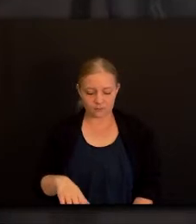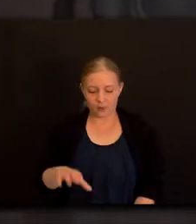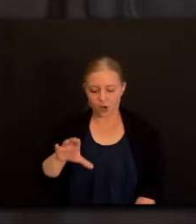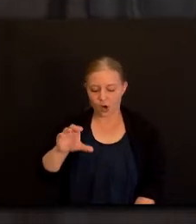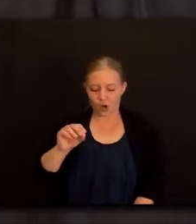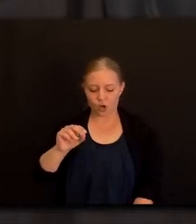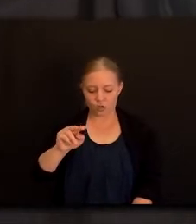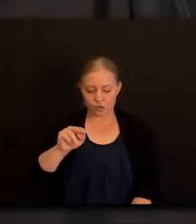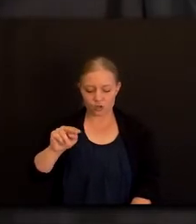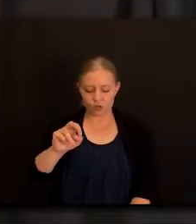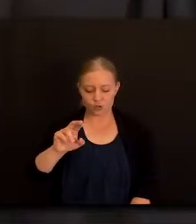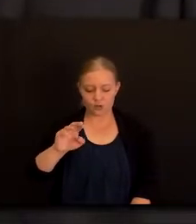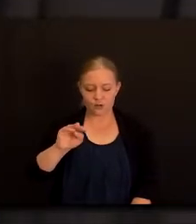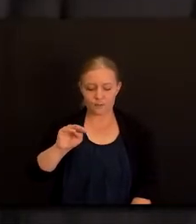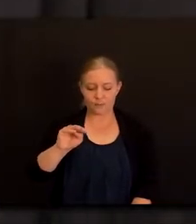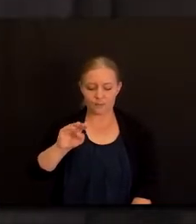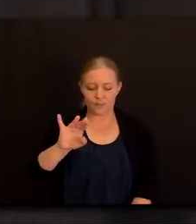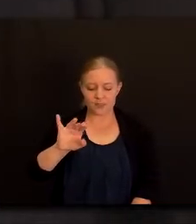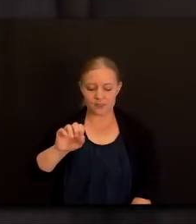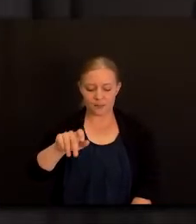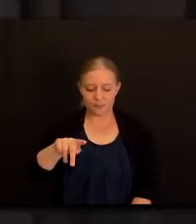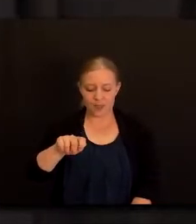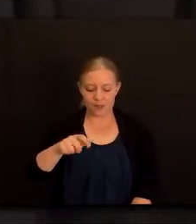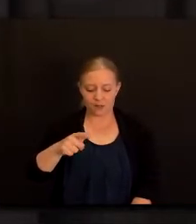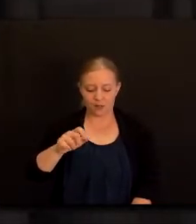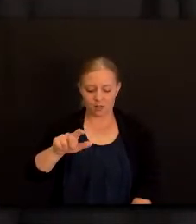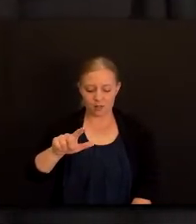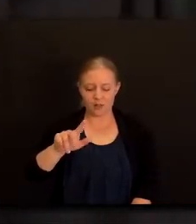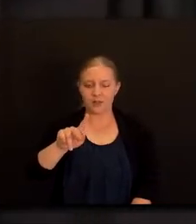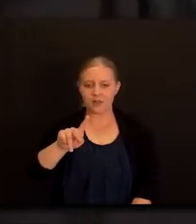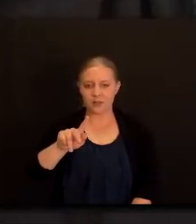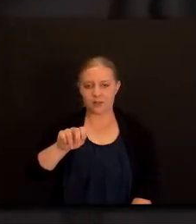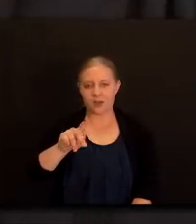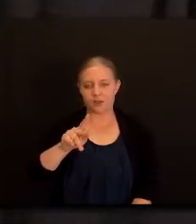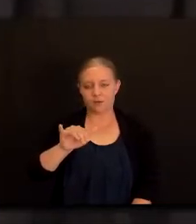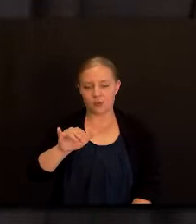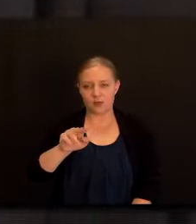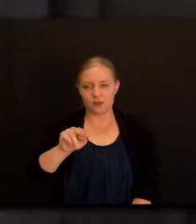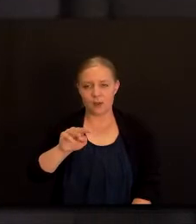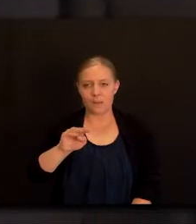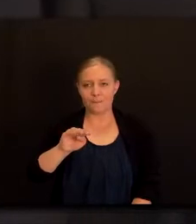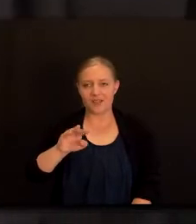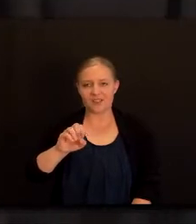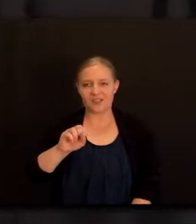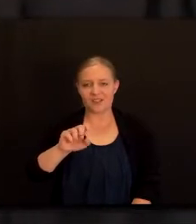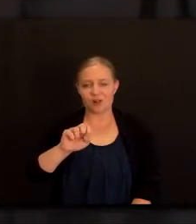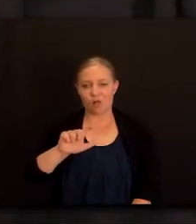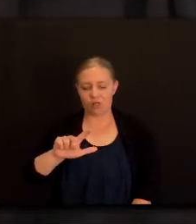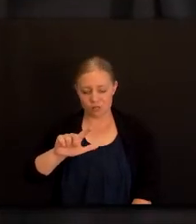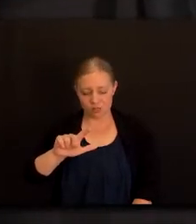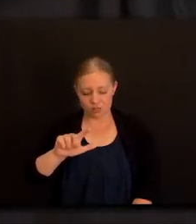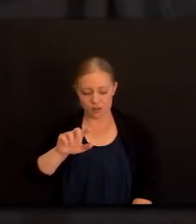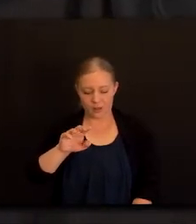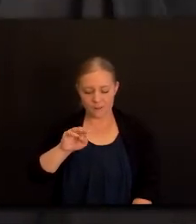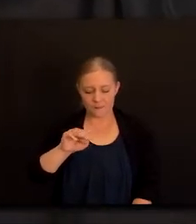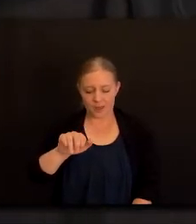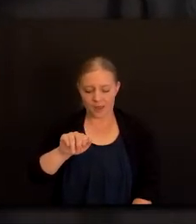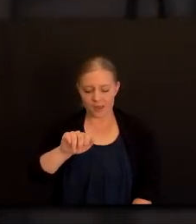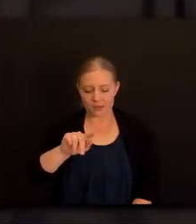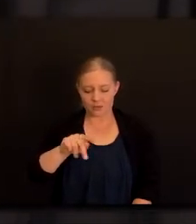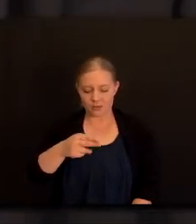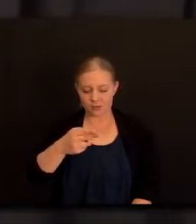Connor Dylan Mispagel. Catherine Jane Missel. Matthew